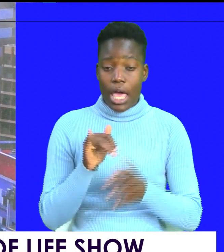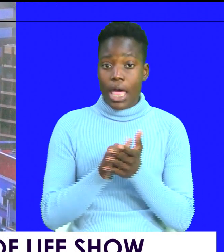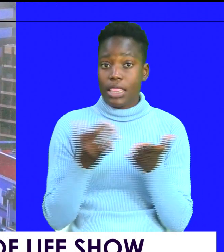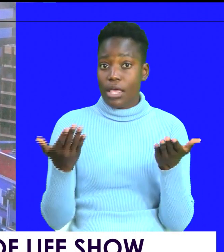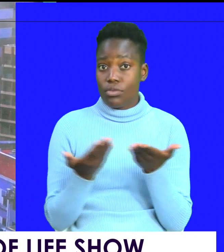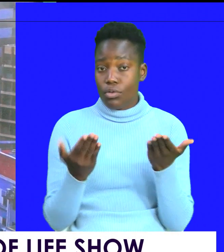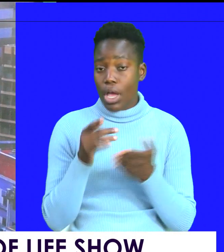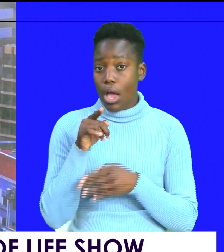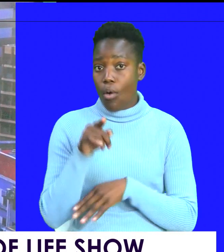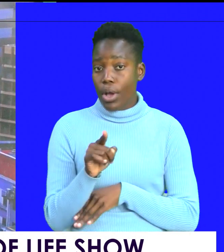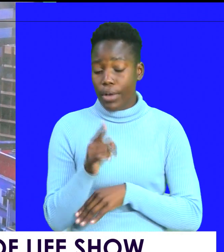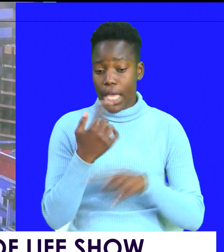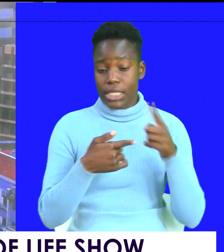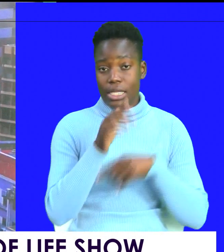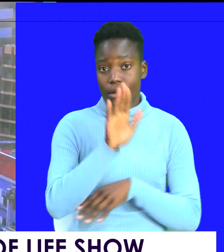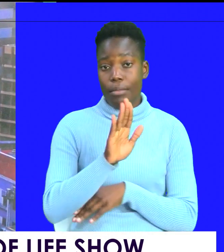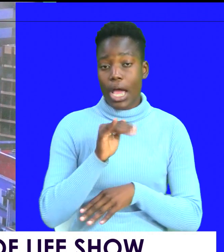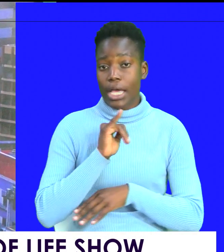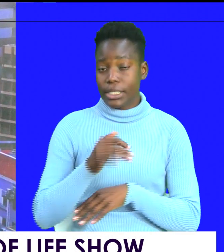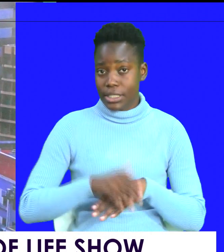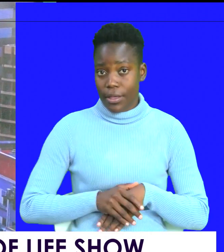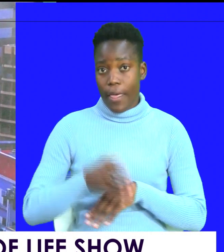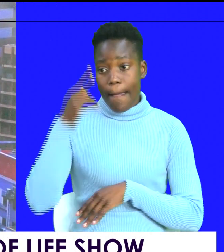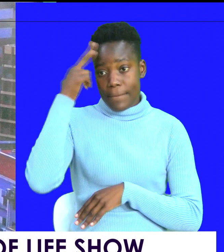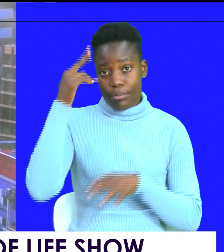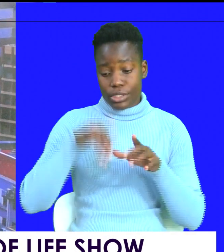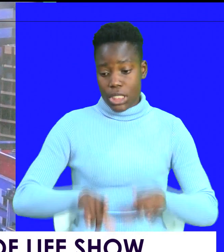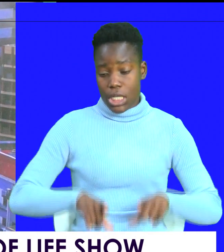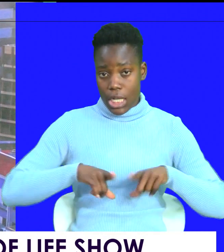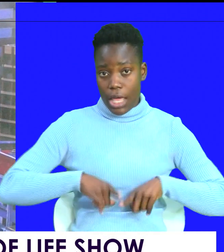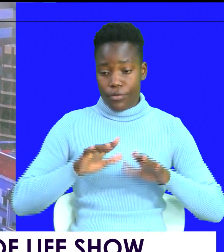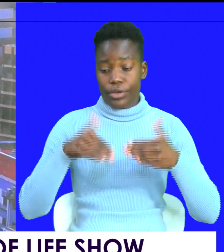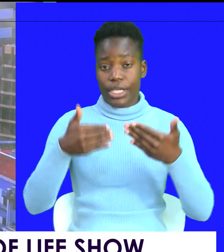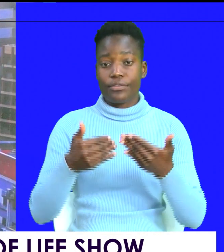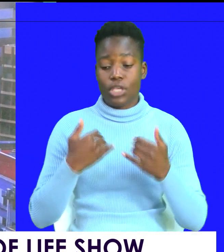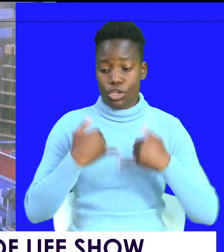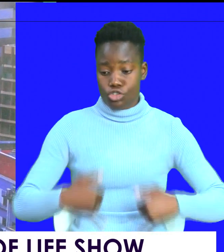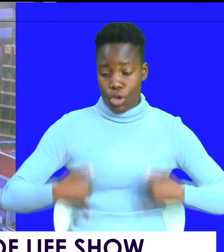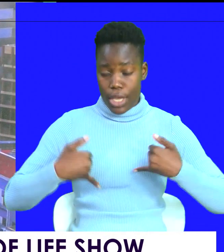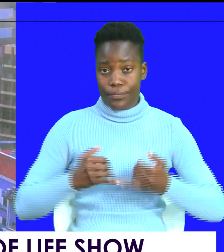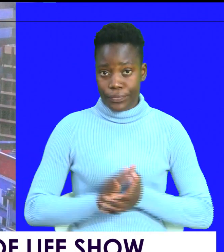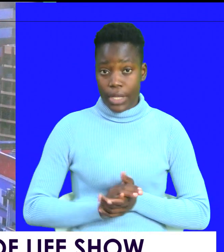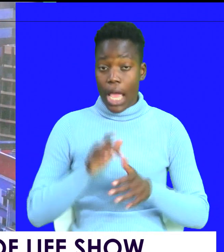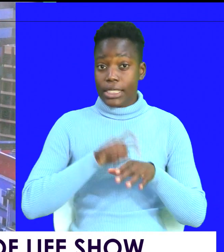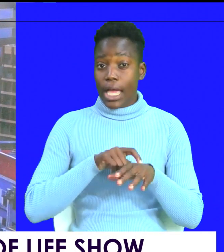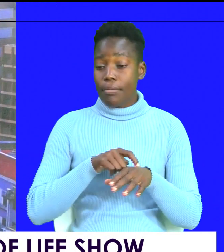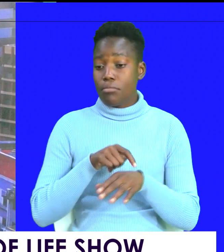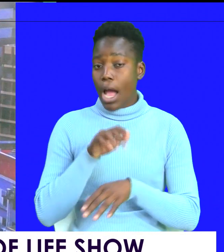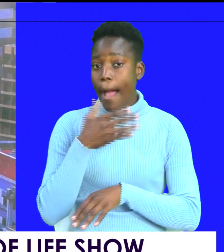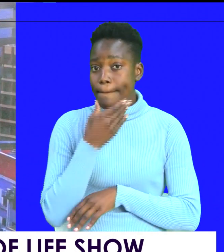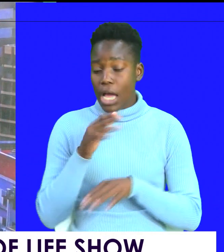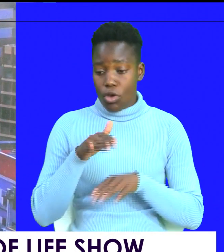where your excellence is. Purpose in life releases joy. When a man or a